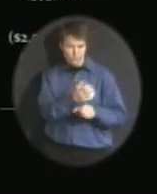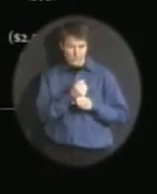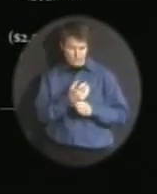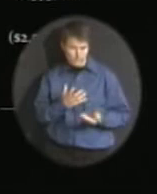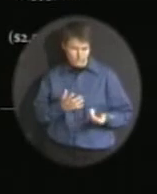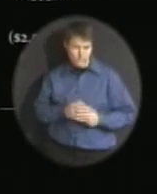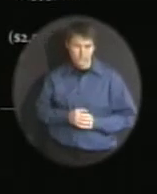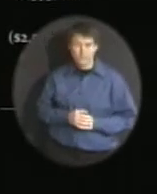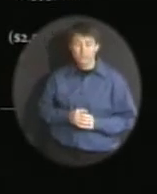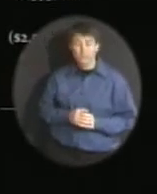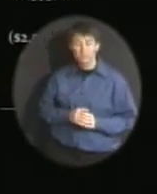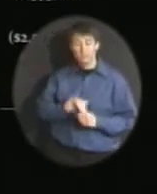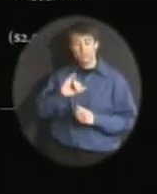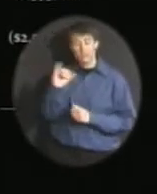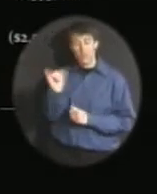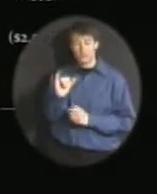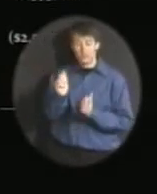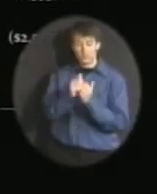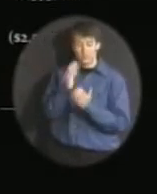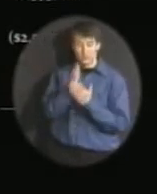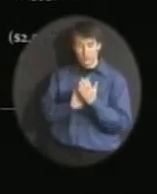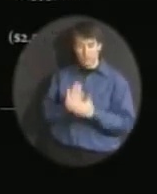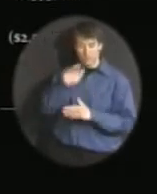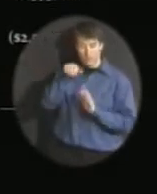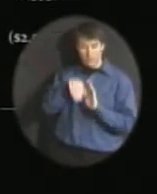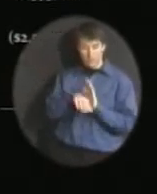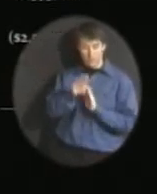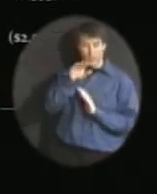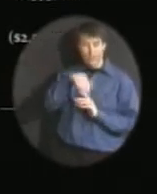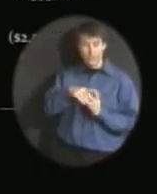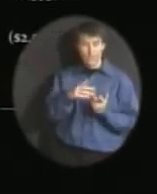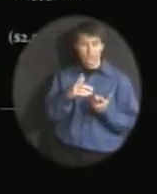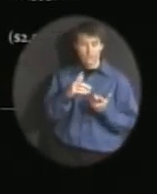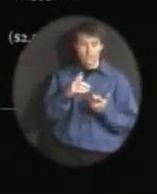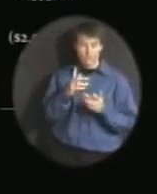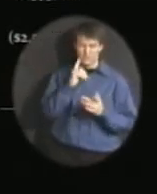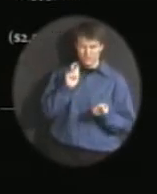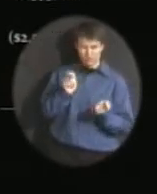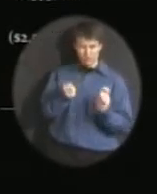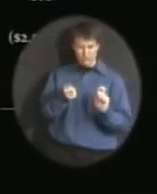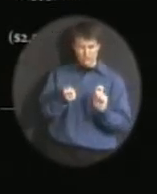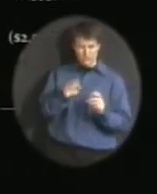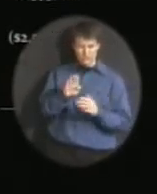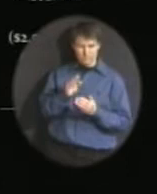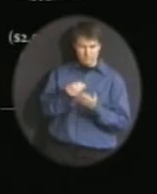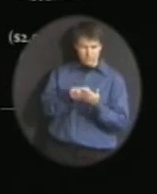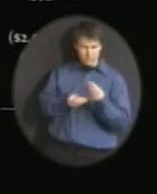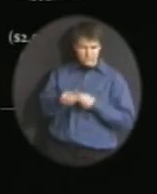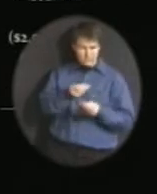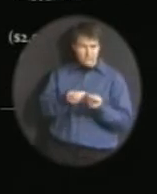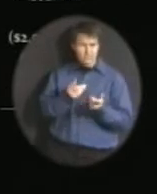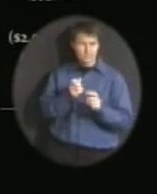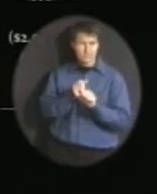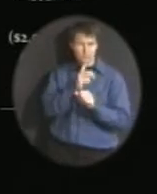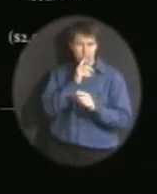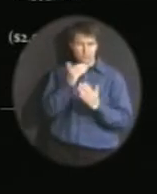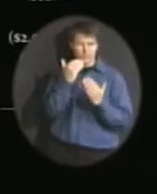In addition to that, with some of the ups and downs of the weightings or just adjusting budgets to get into that legal max, there's another